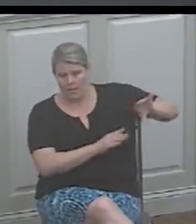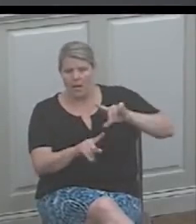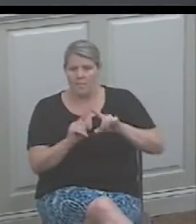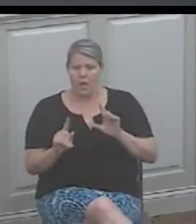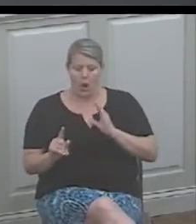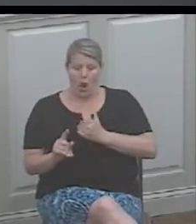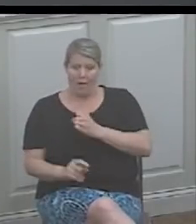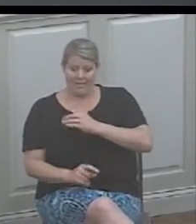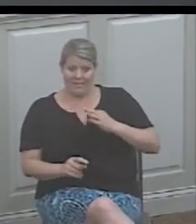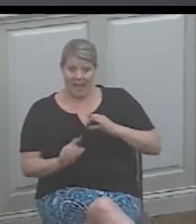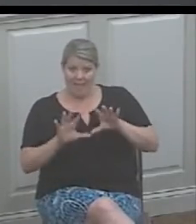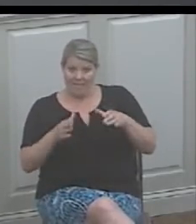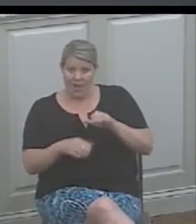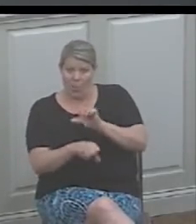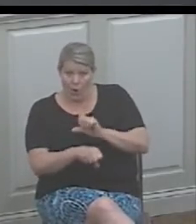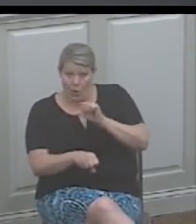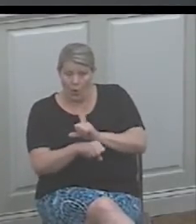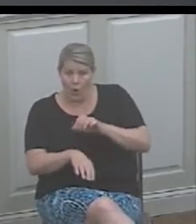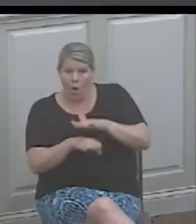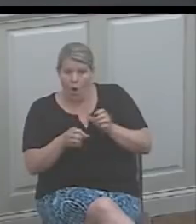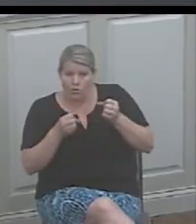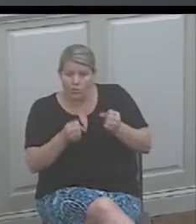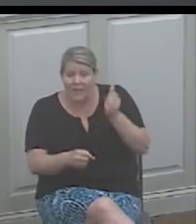and women that are on the street daily,